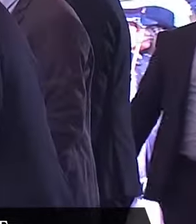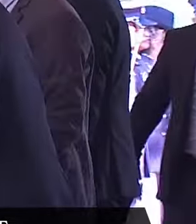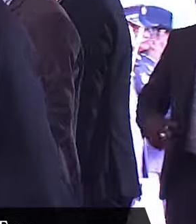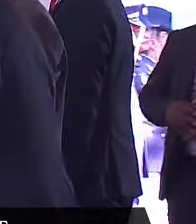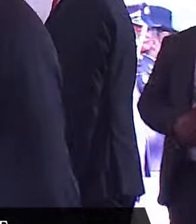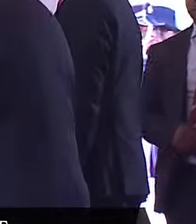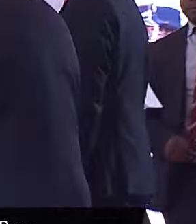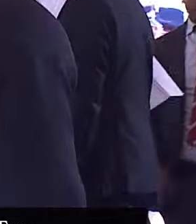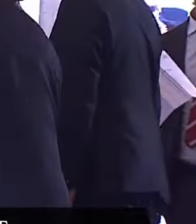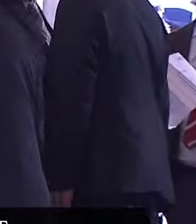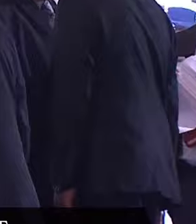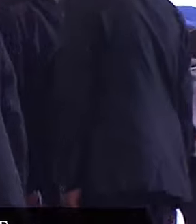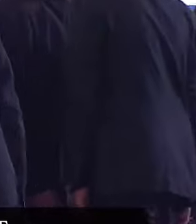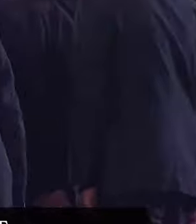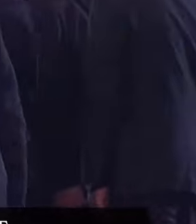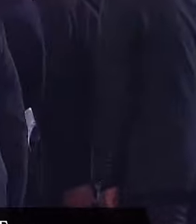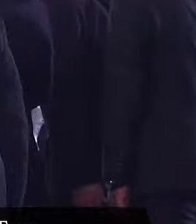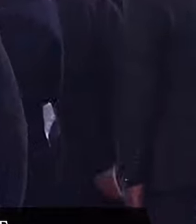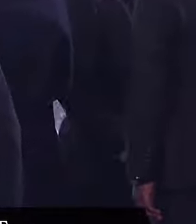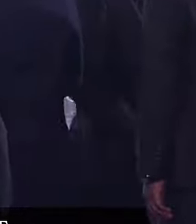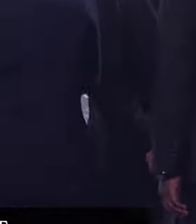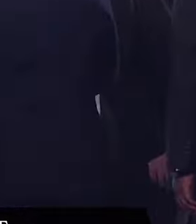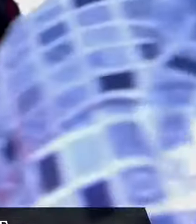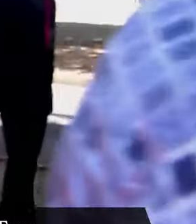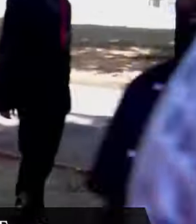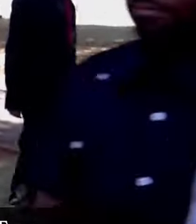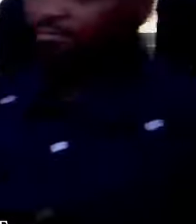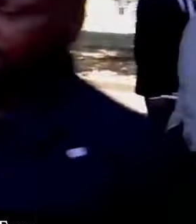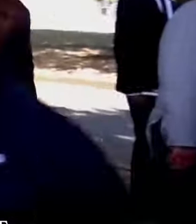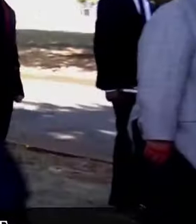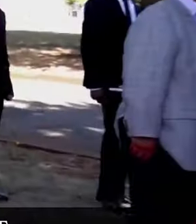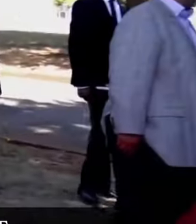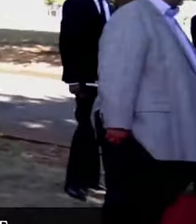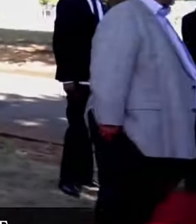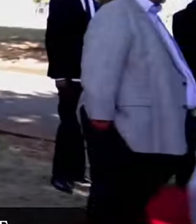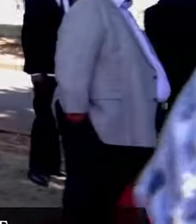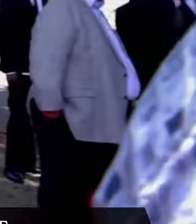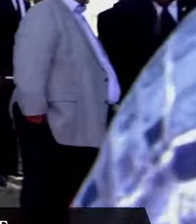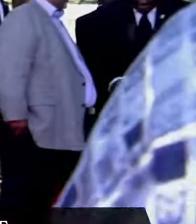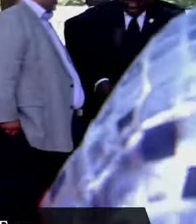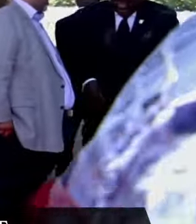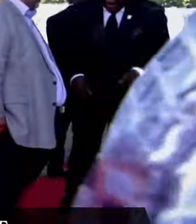Sono sethu sono sethu sethu